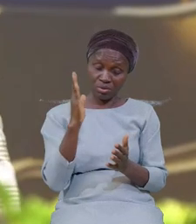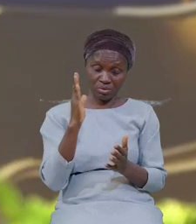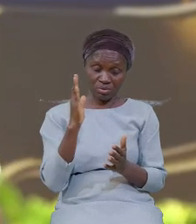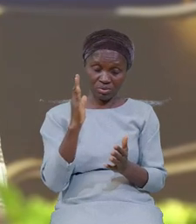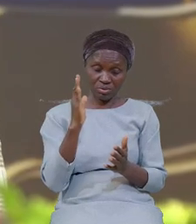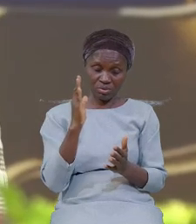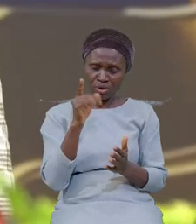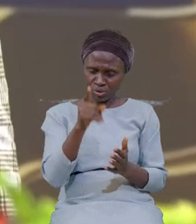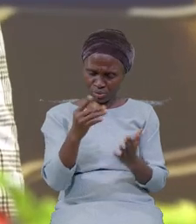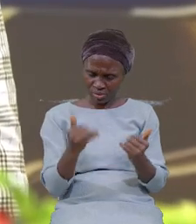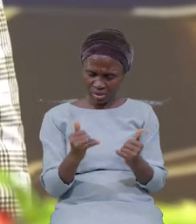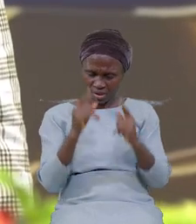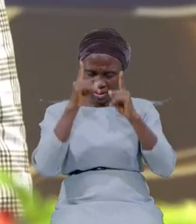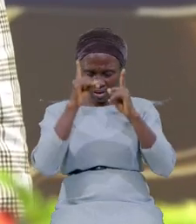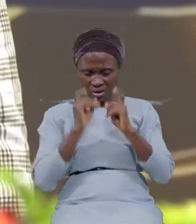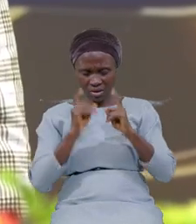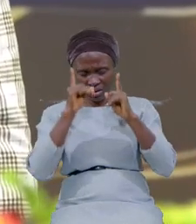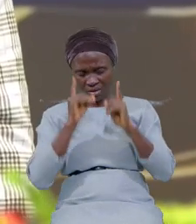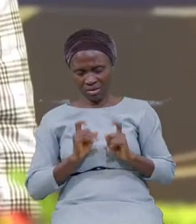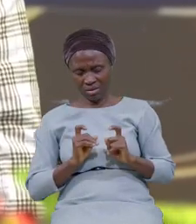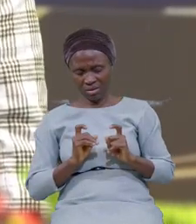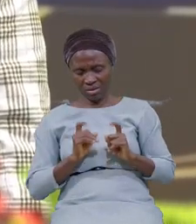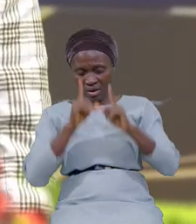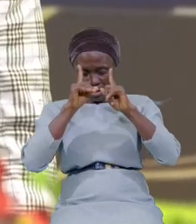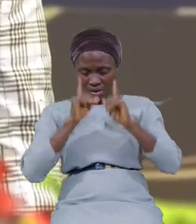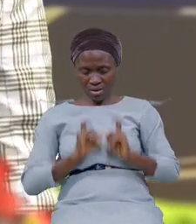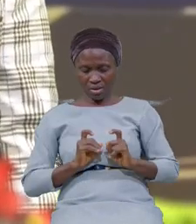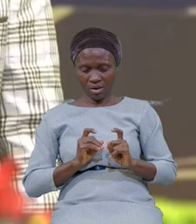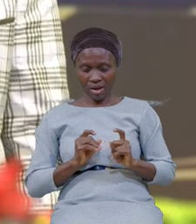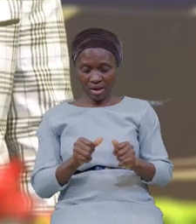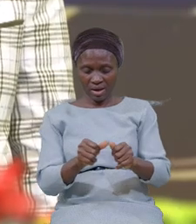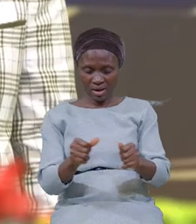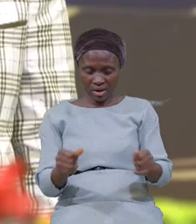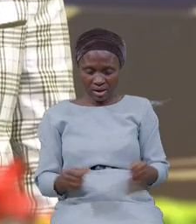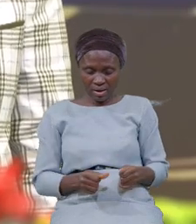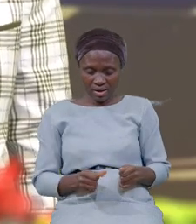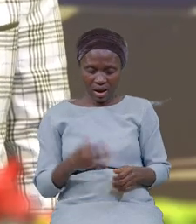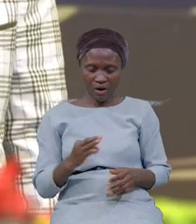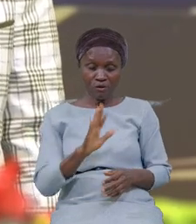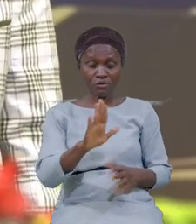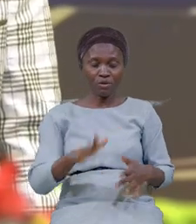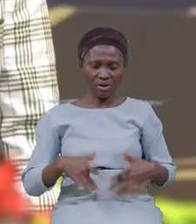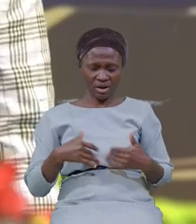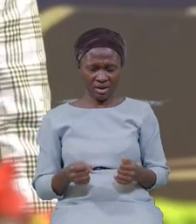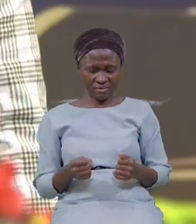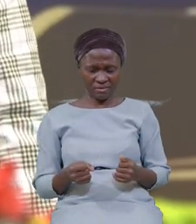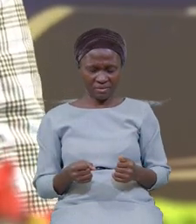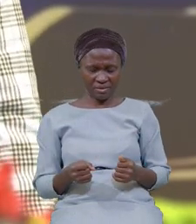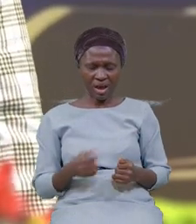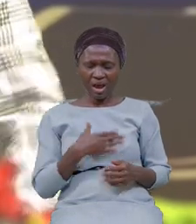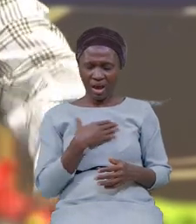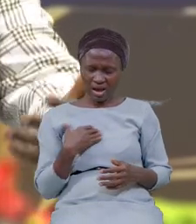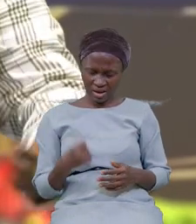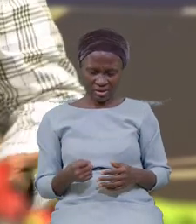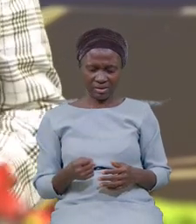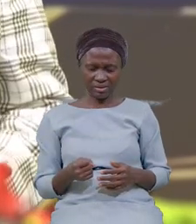of your life that need change, and will become like the sister, like the mother,